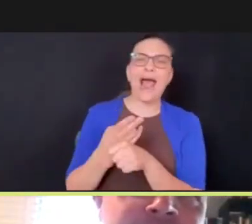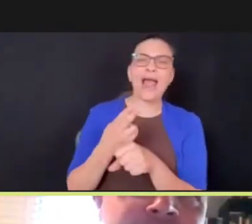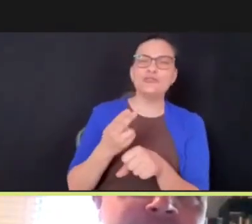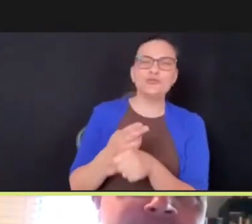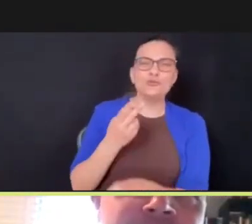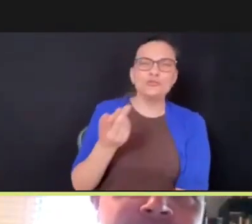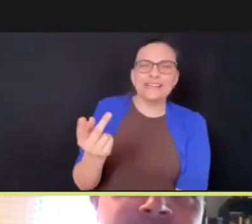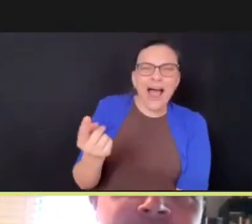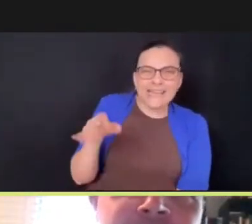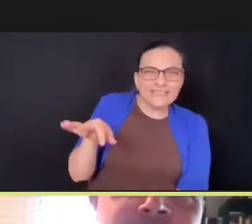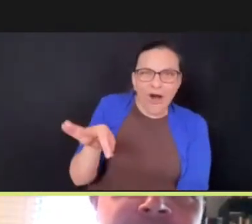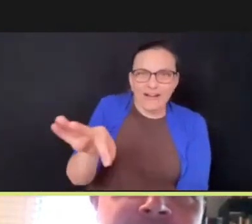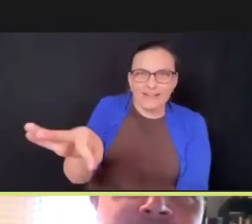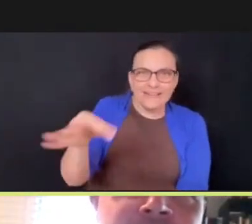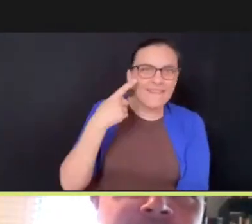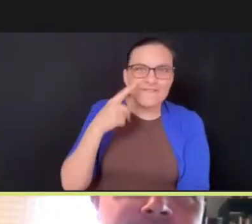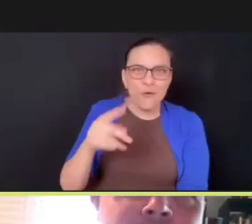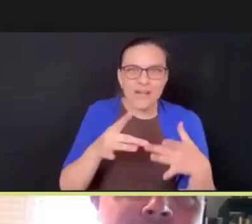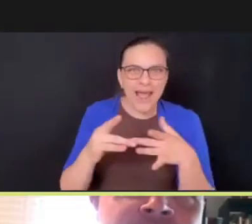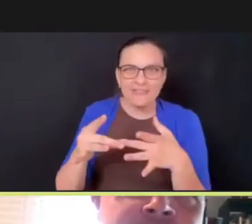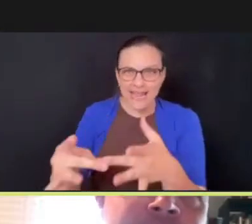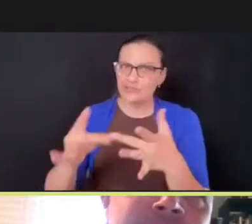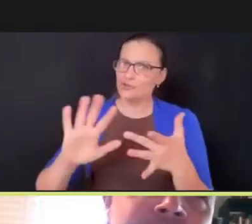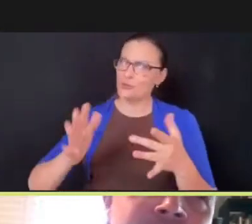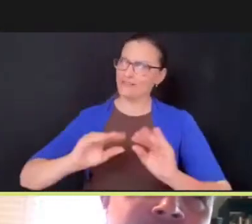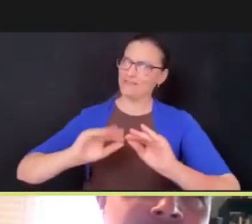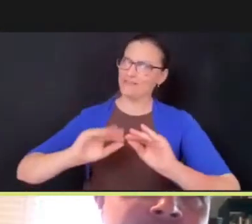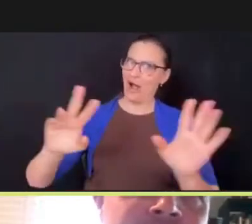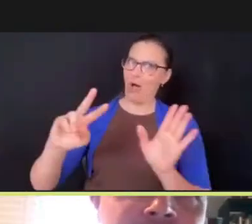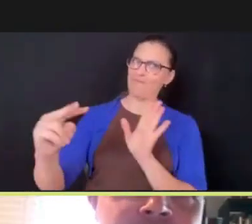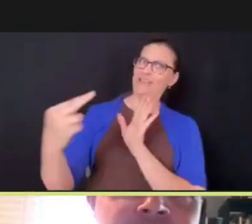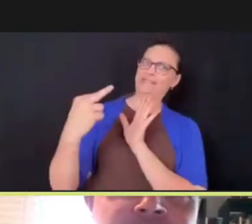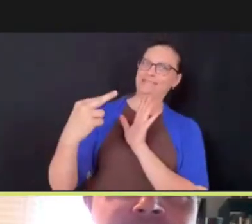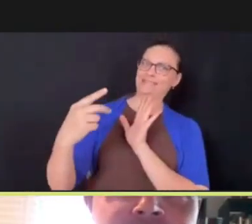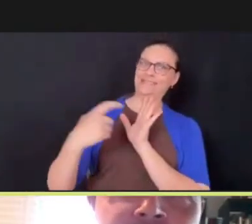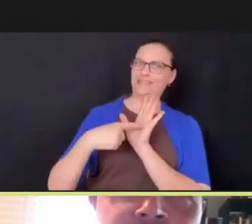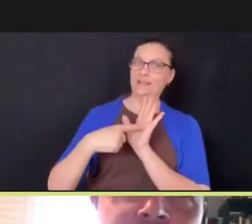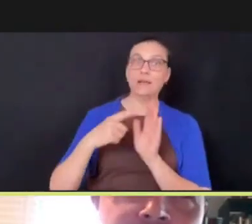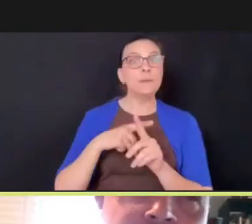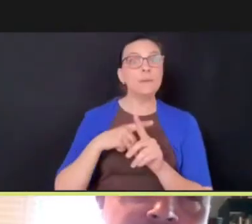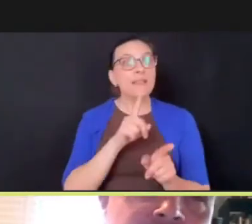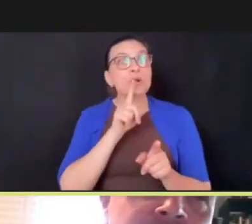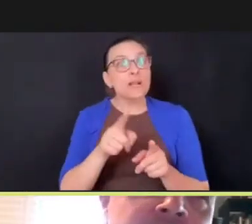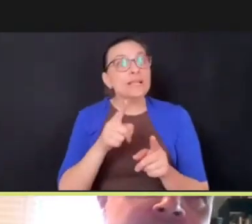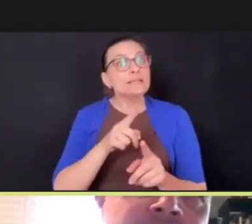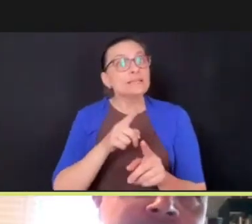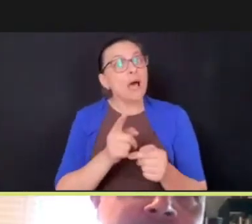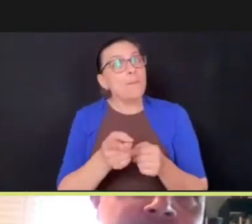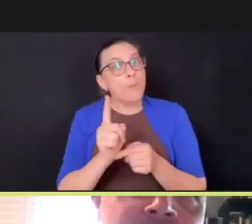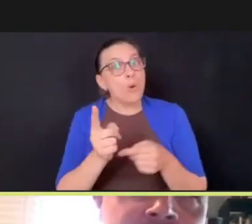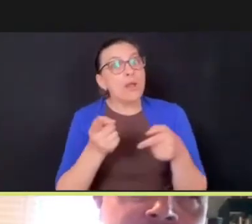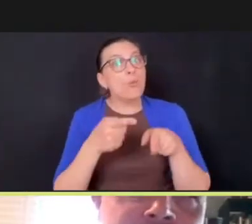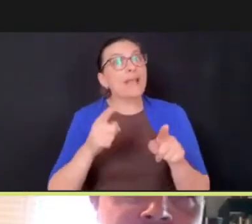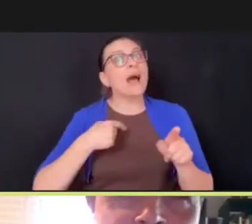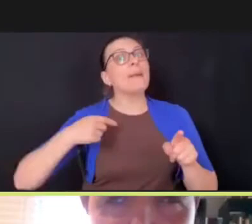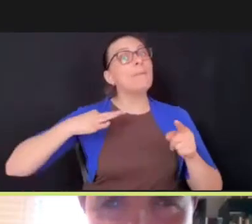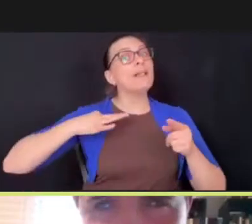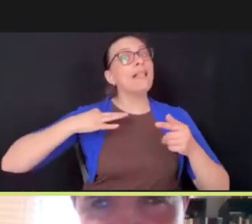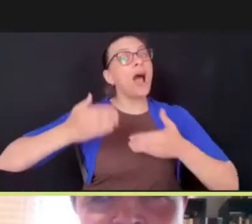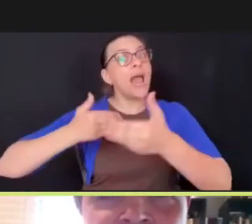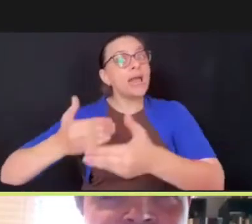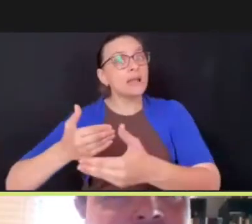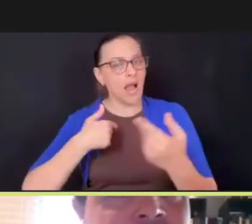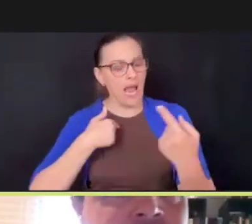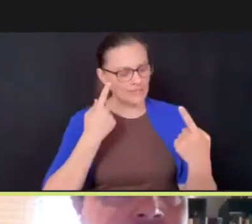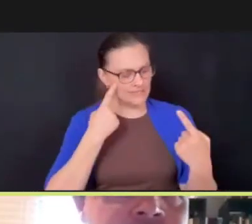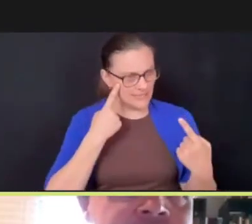relatively obvious. But I think there is at a point when I'm applying, do I disclose? Do I disclose intentionally? Do I